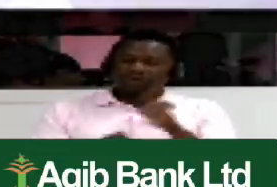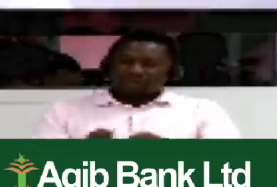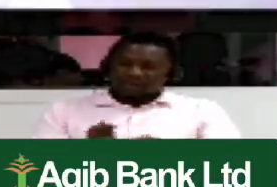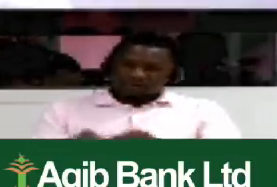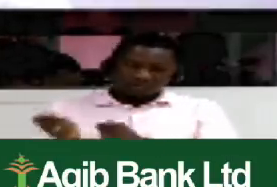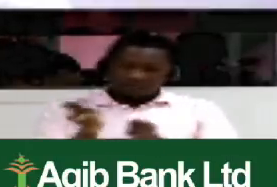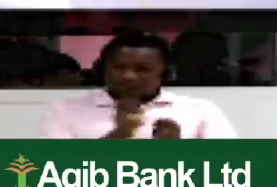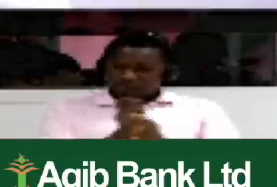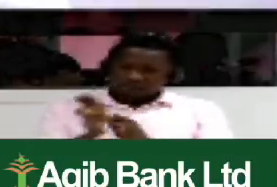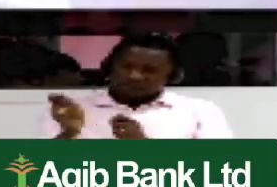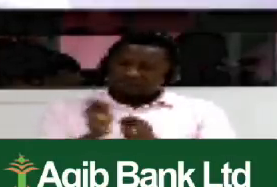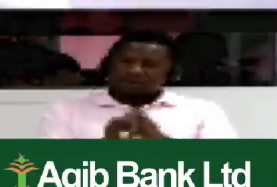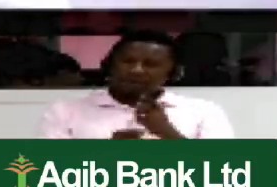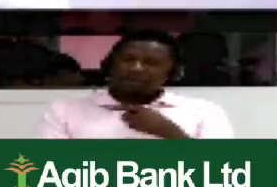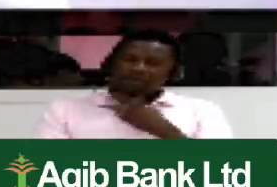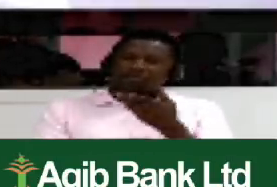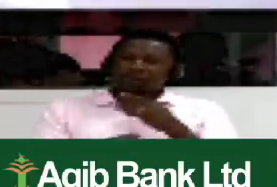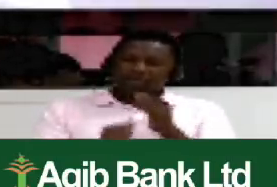school?